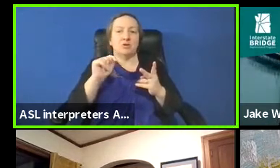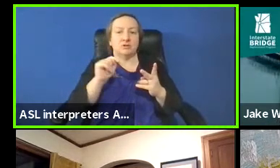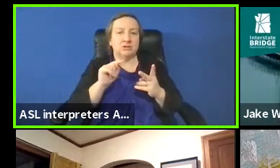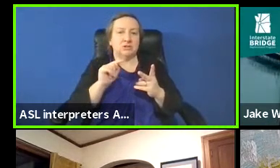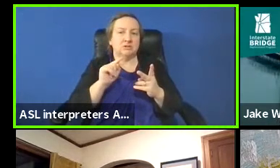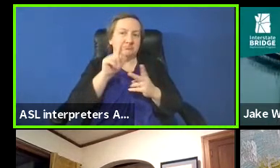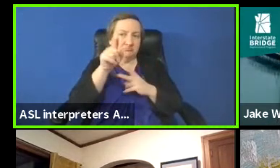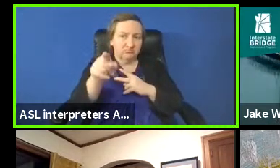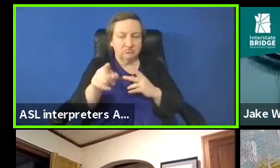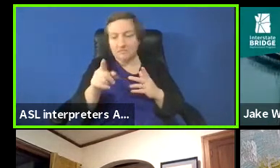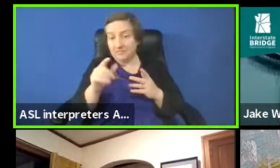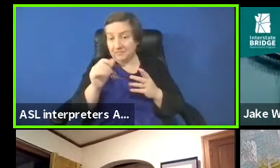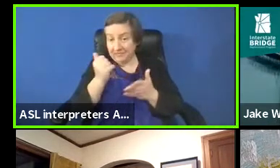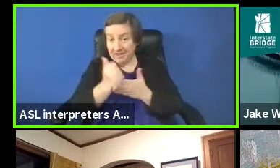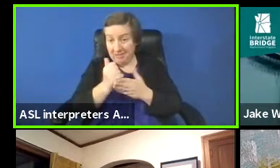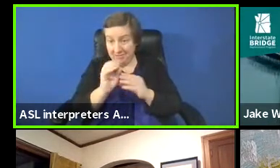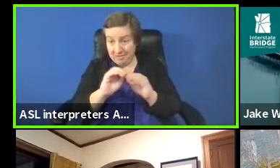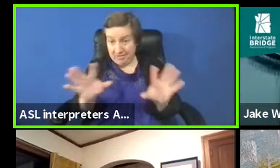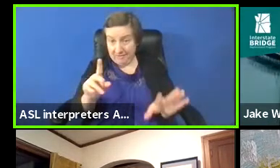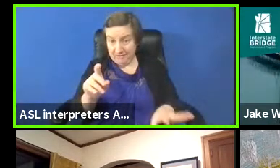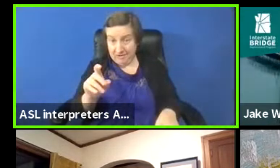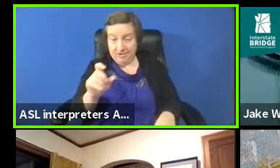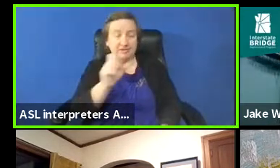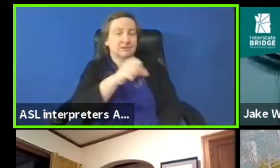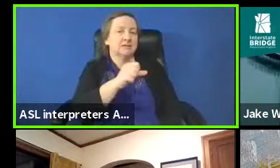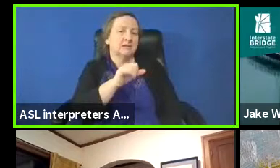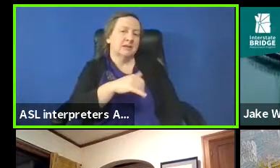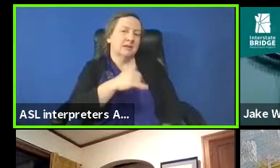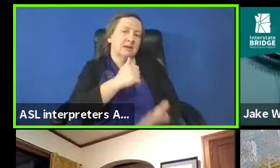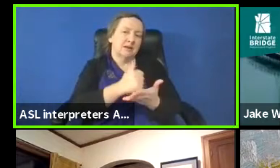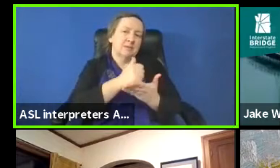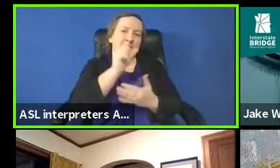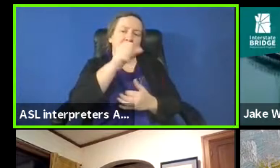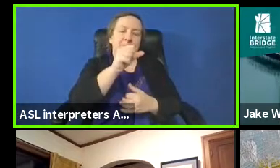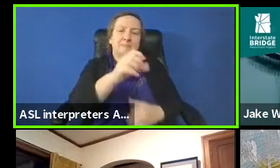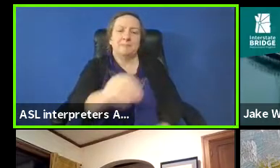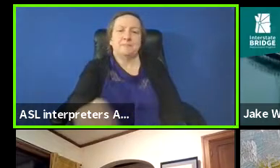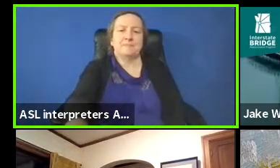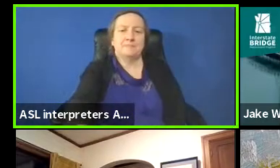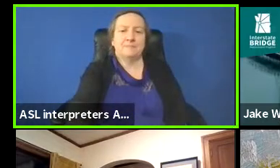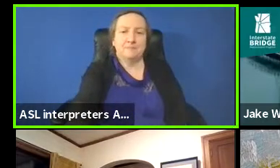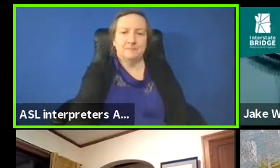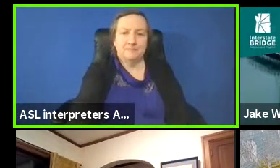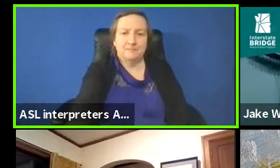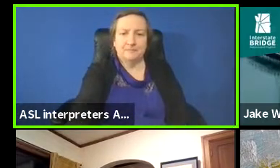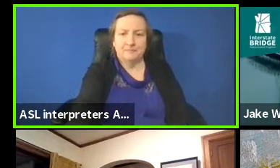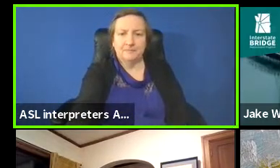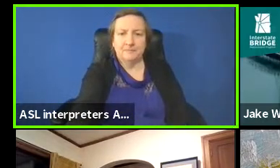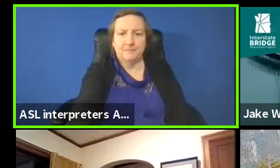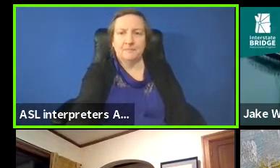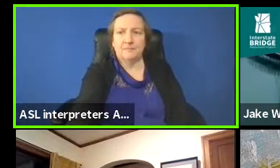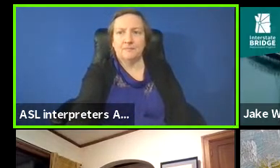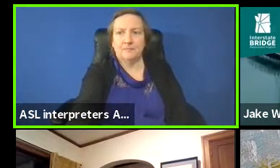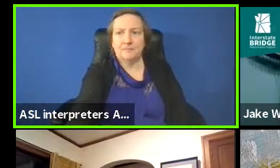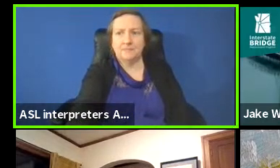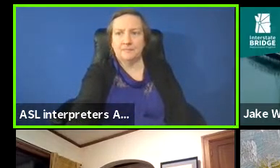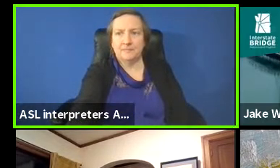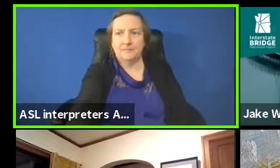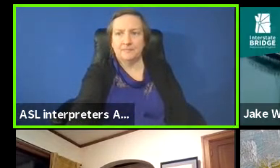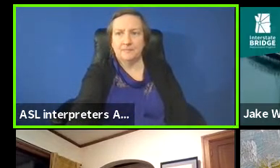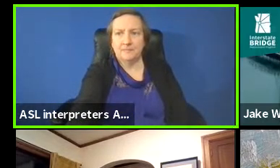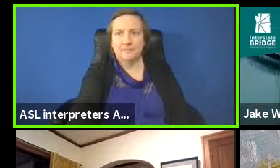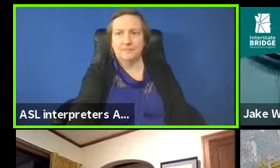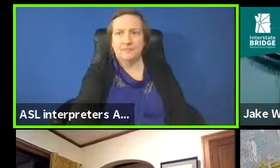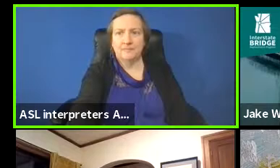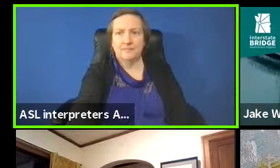Does that help clarify, Meg? Yes, it certainly does. And just to clarify as well, if we were to go with any